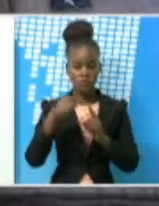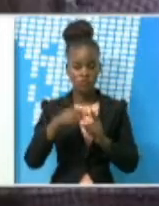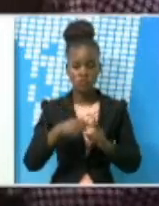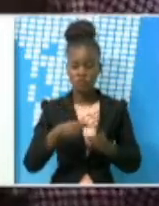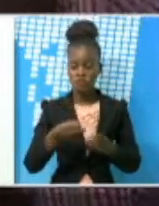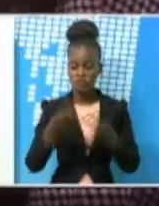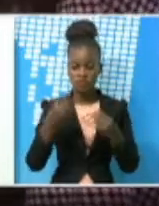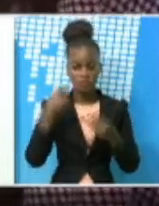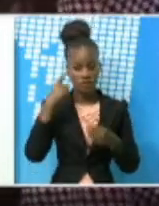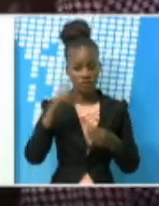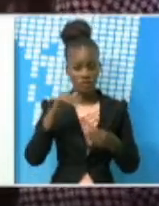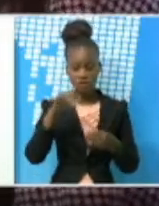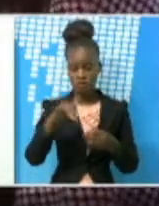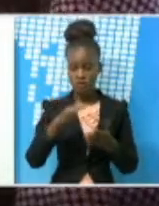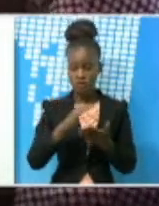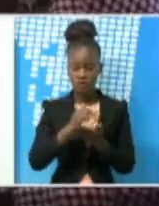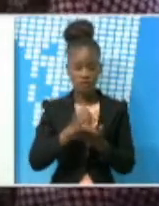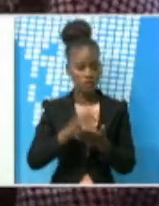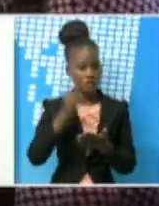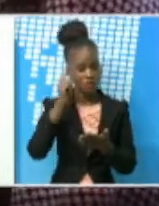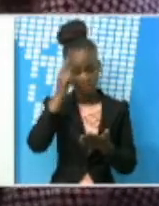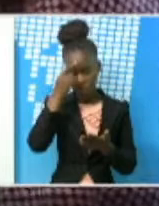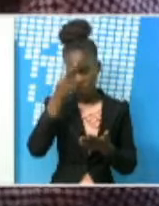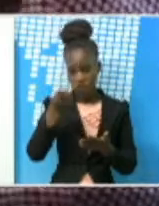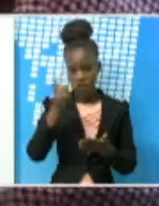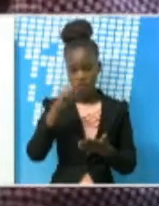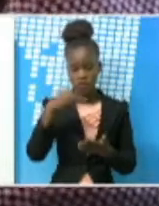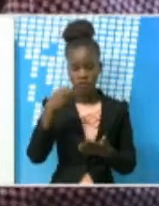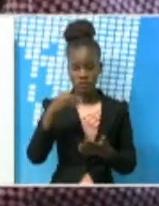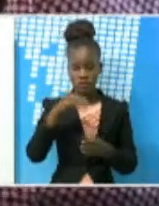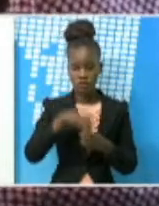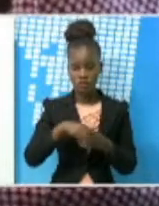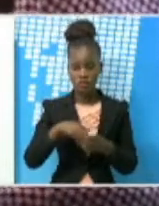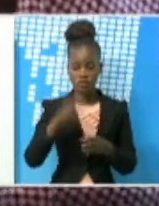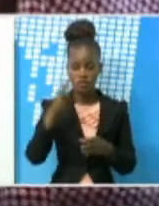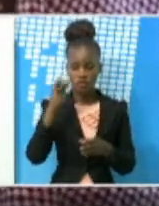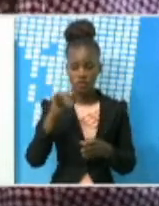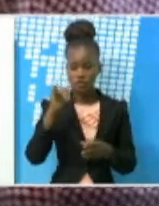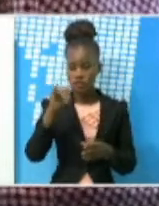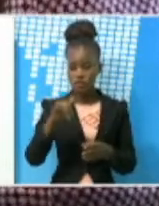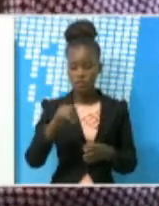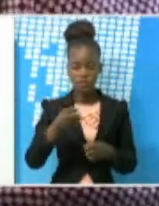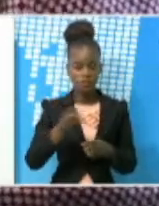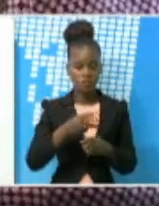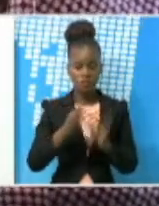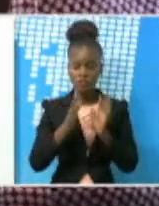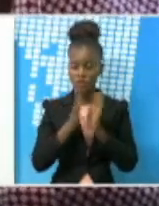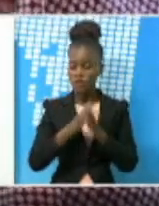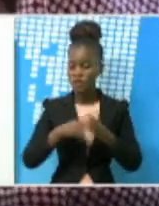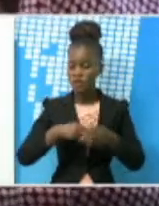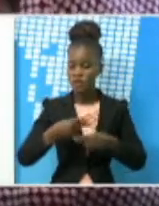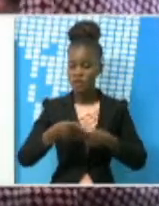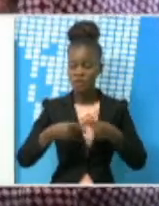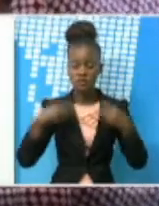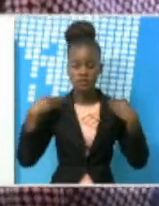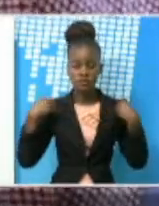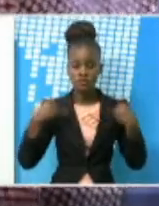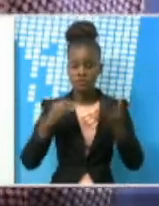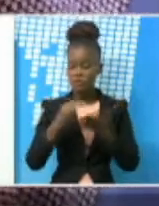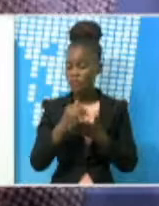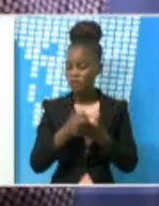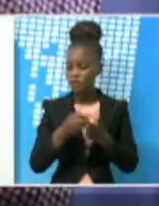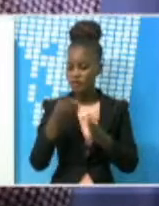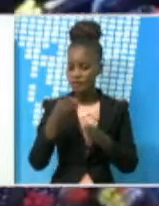for artisans. The government can also chip in by offering subsidies, microloans, and training courses in marketing and